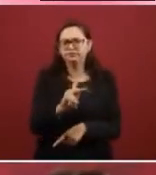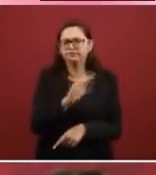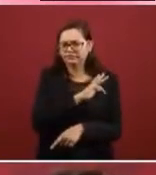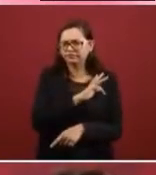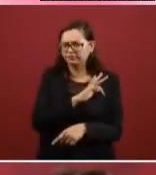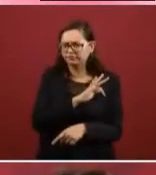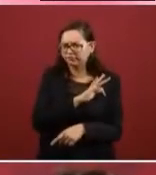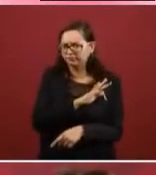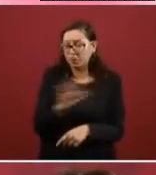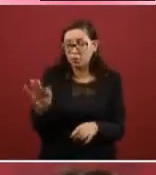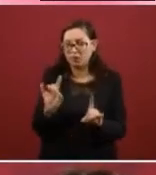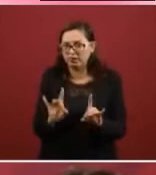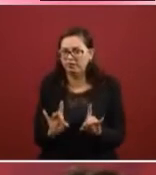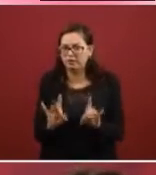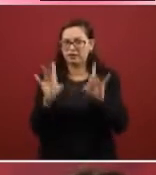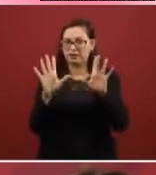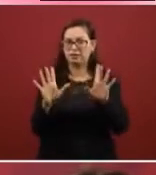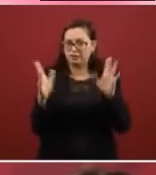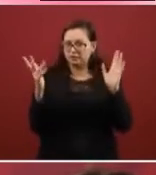very aware.